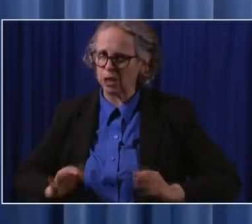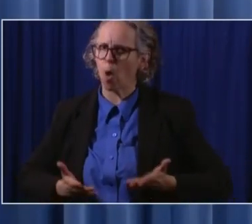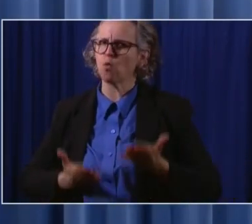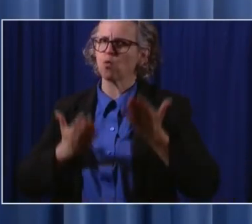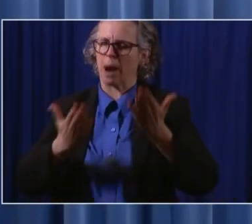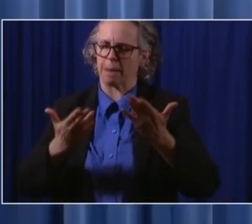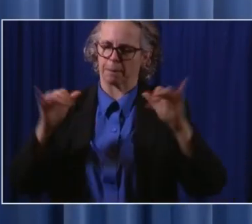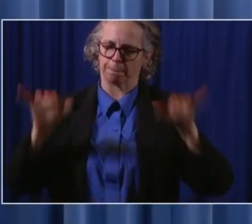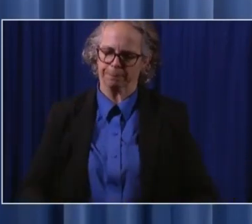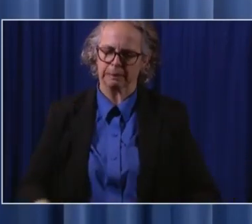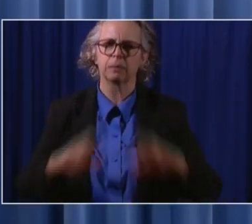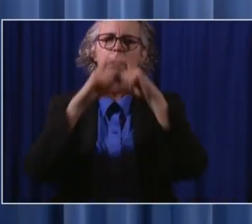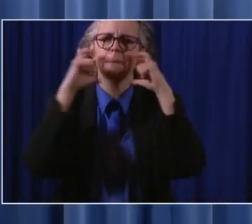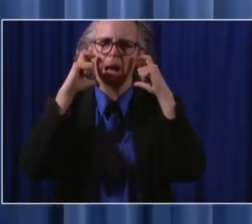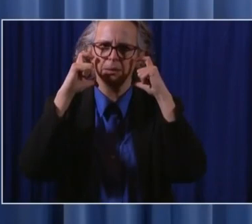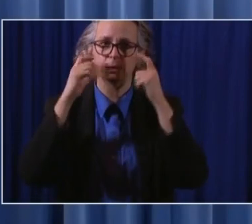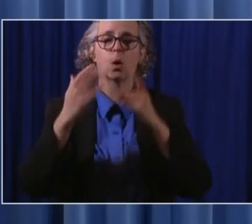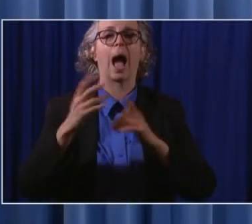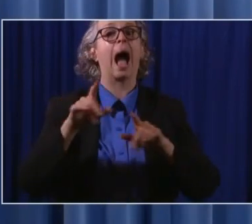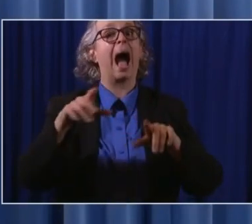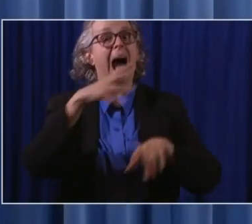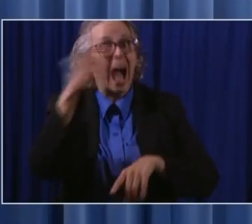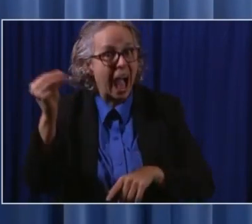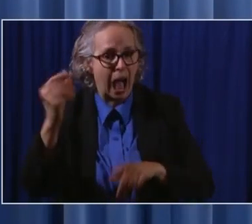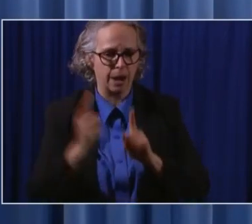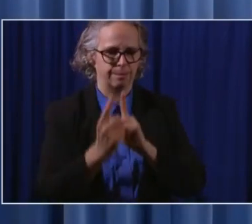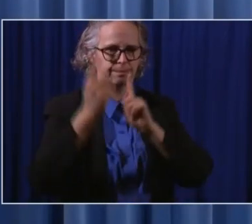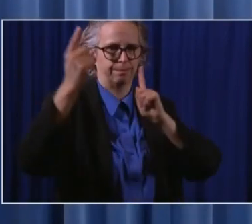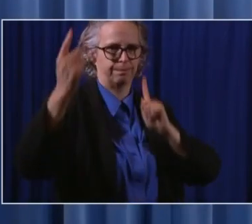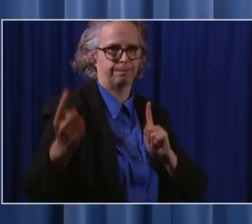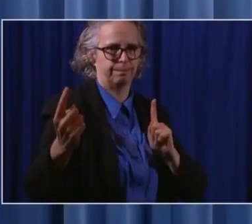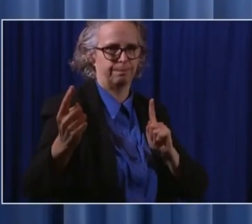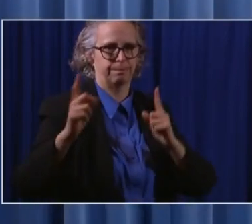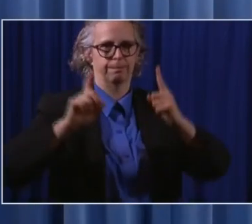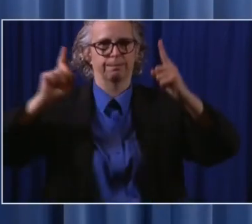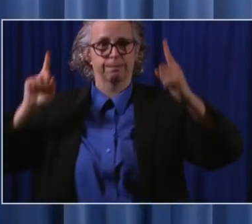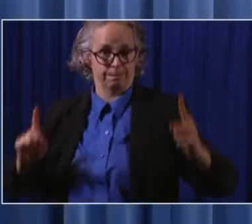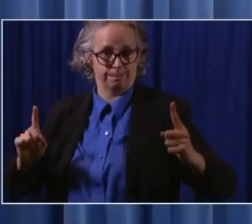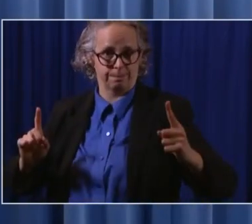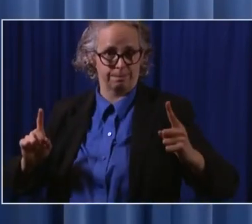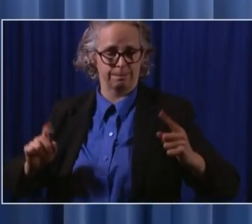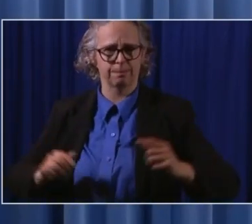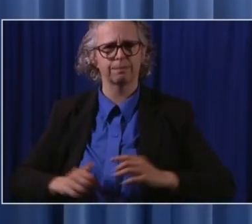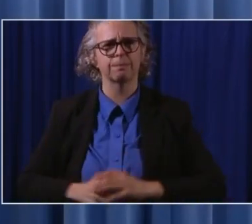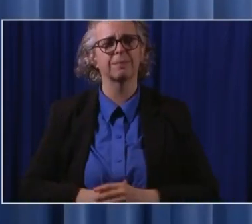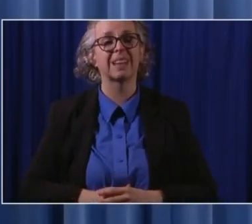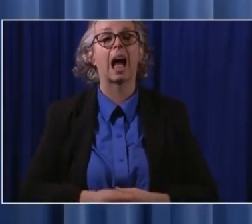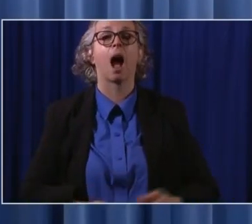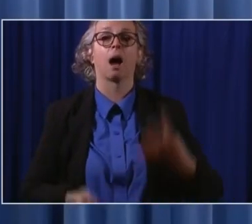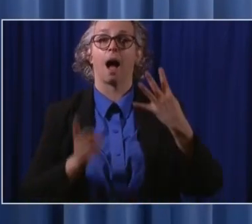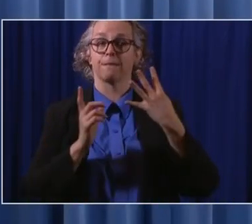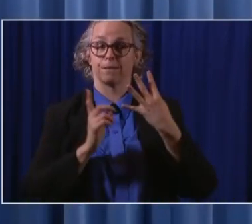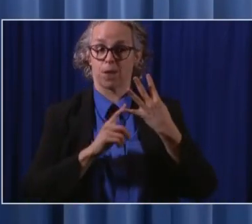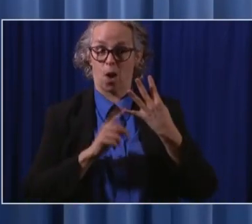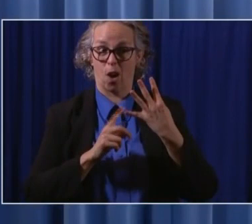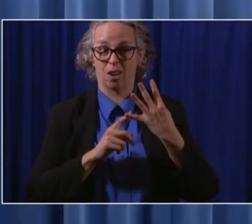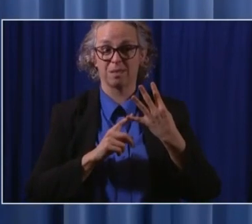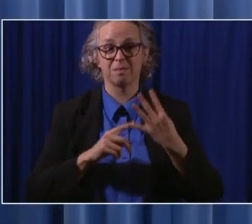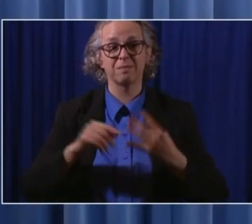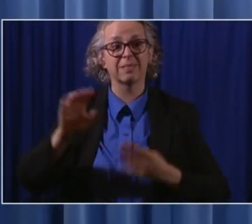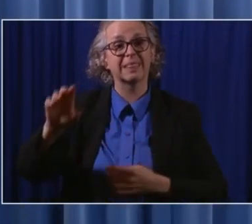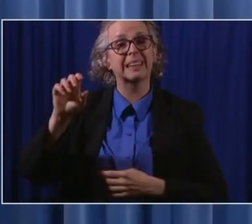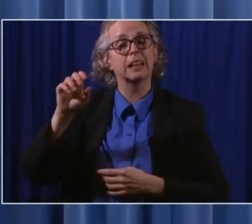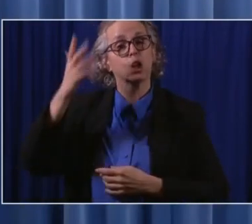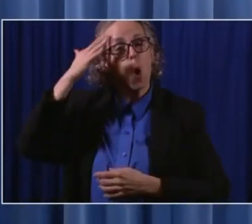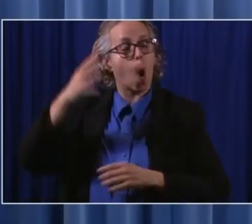times maintain physical distance. So try to do both. In regard to the use of takeout, outdoor dining or indoor